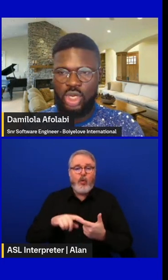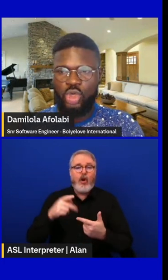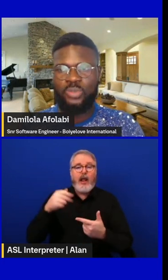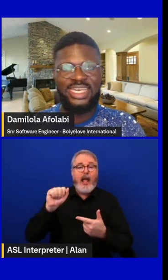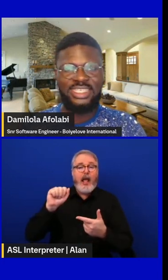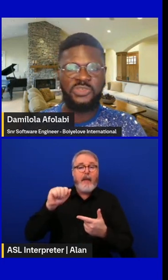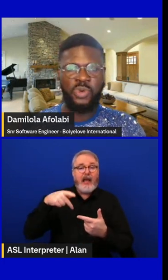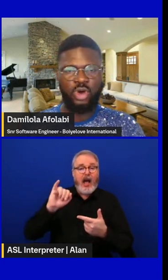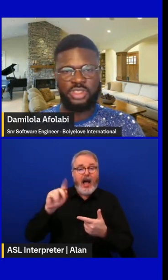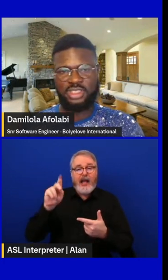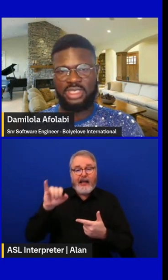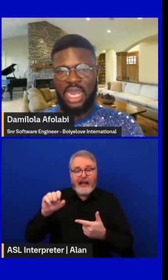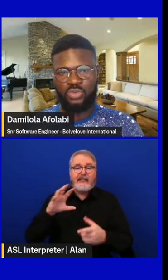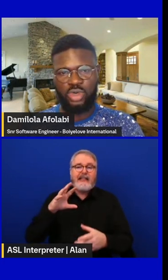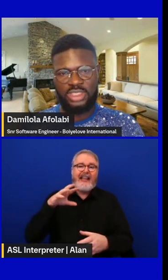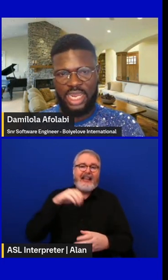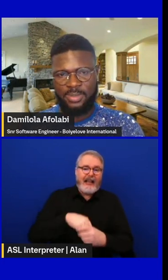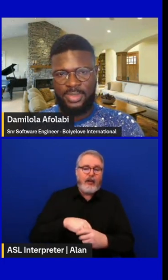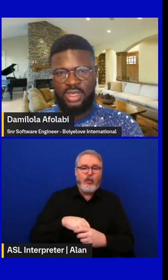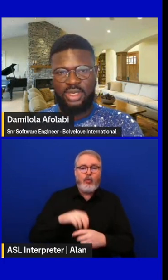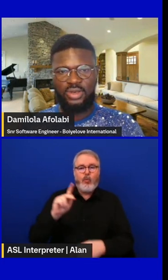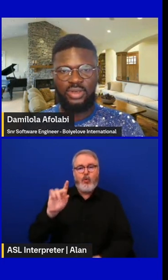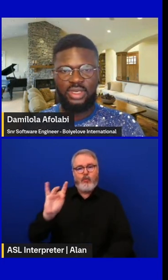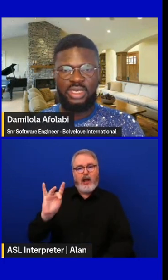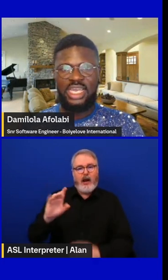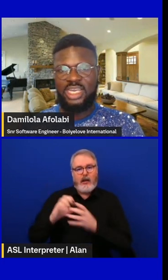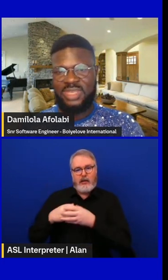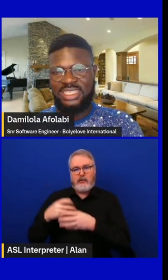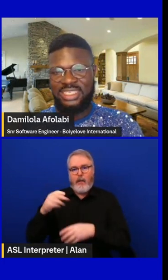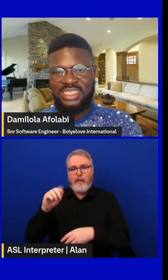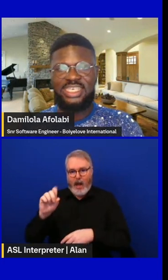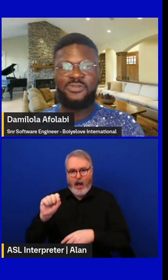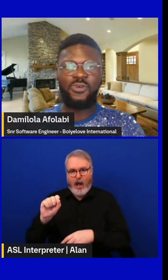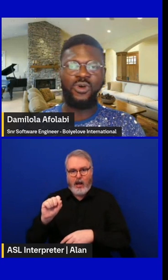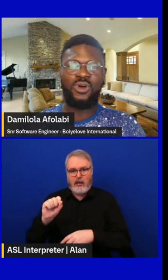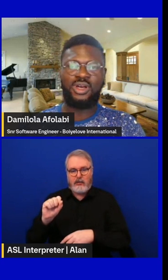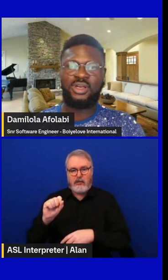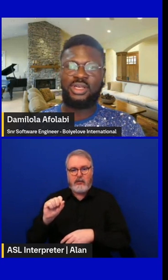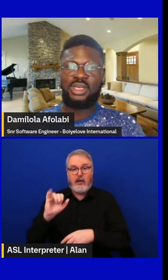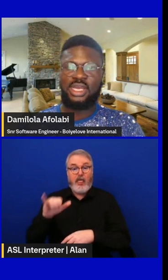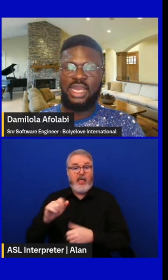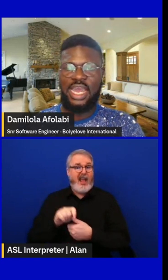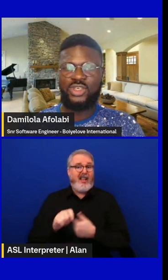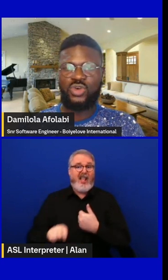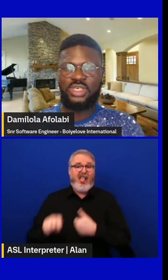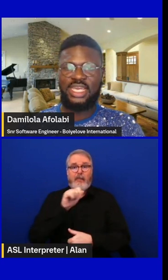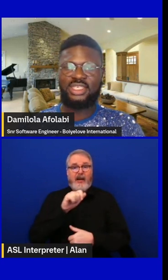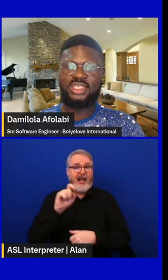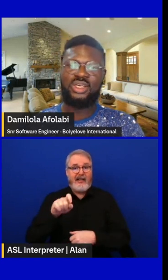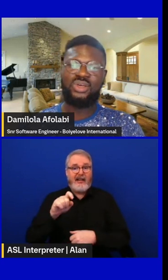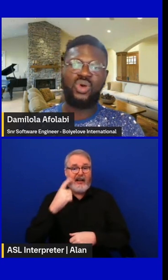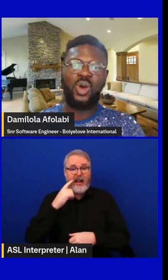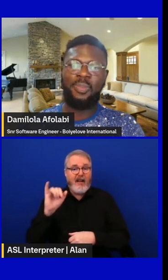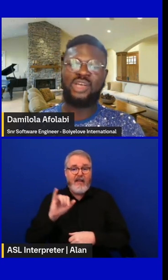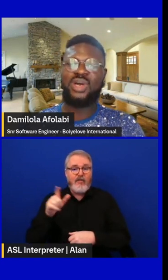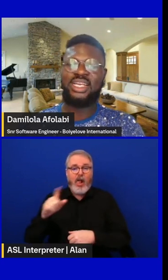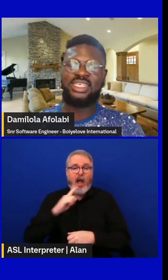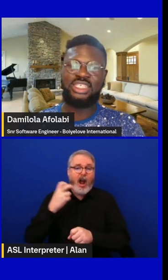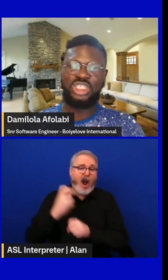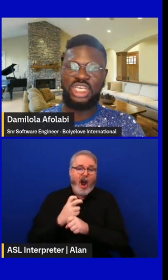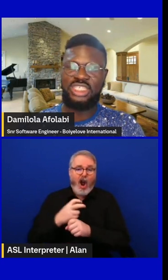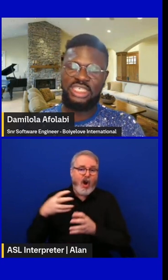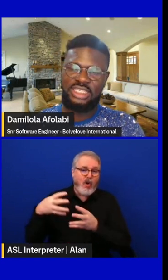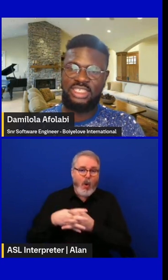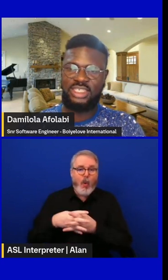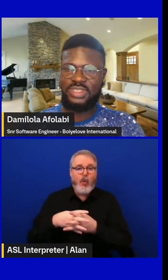into Kubernetes pods at runtime, eliminating the need for hard-coded or